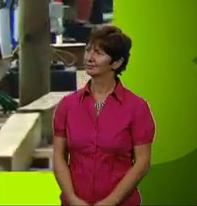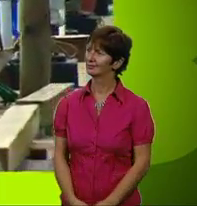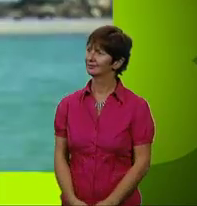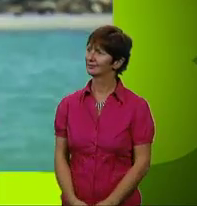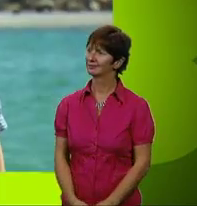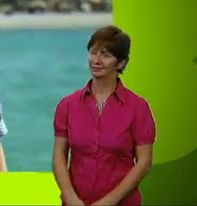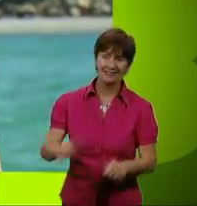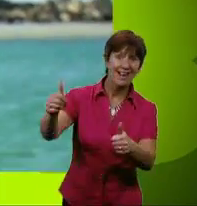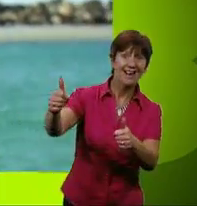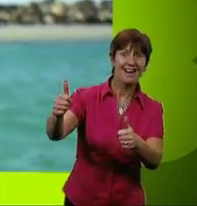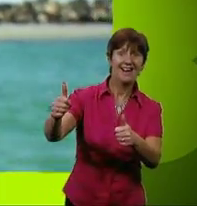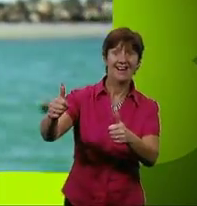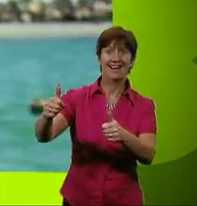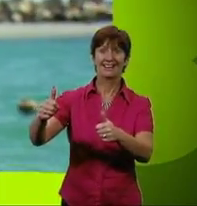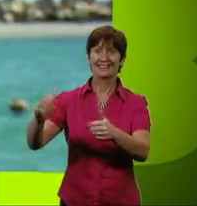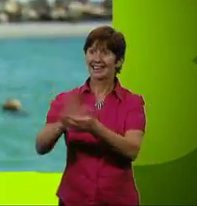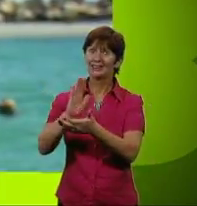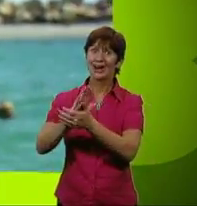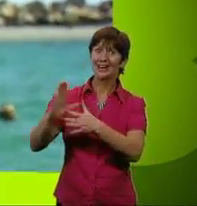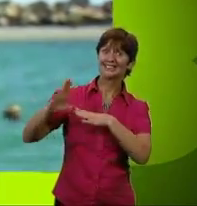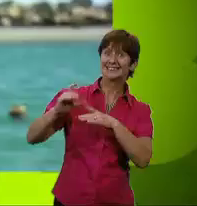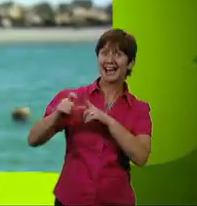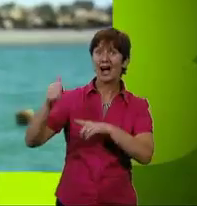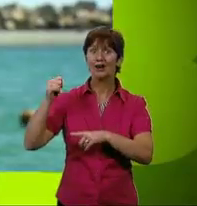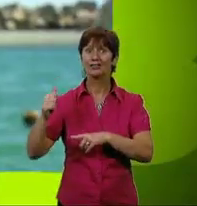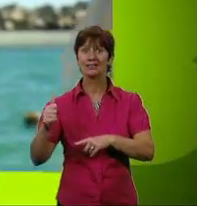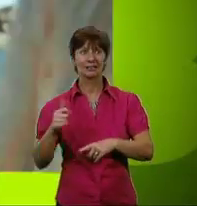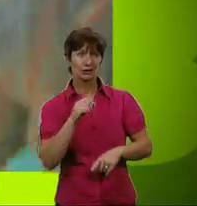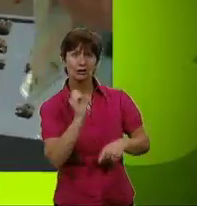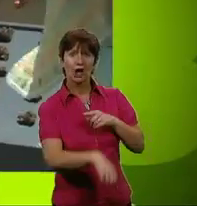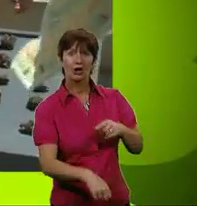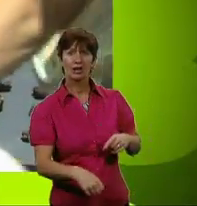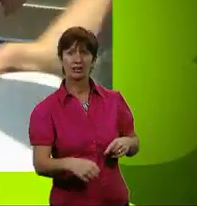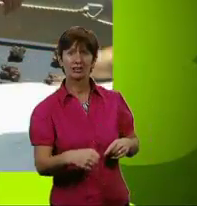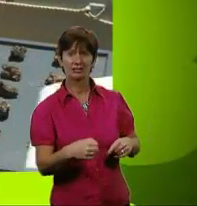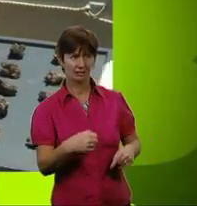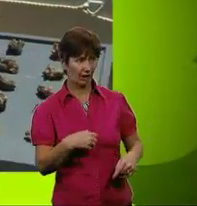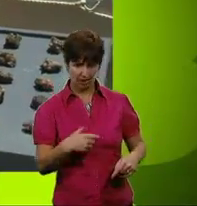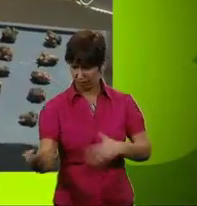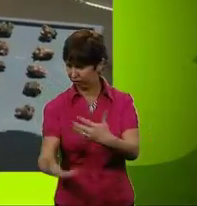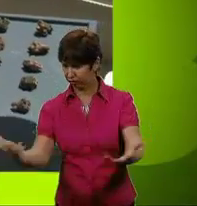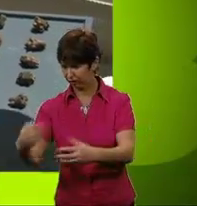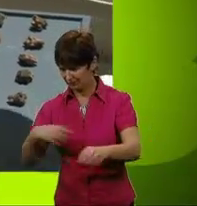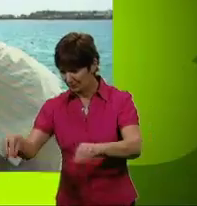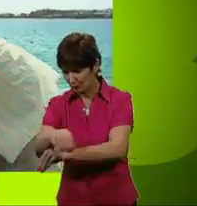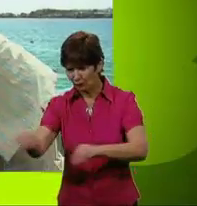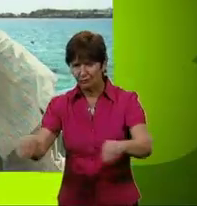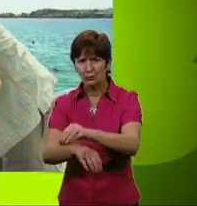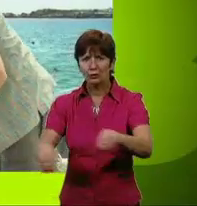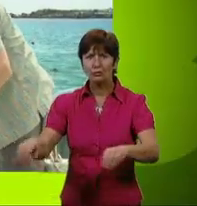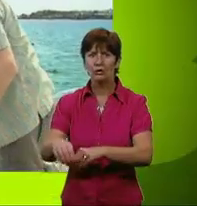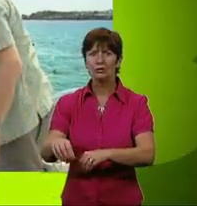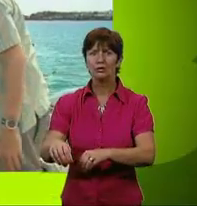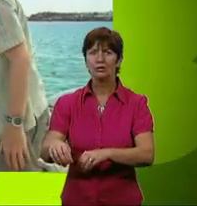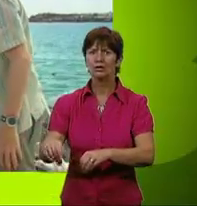Oh, hiya, Meg. Enjoying your day off. Are you kidding? You've left me a stack of coral to organize. But it was